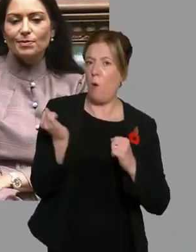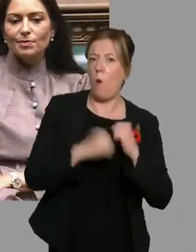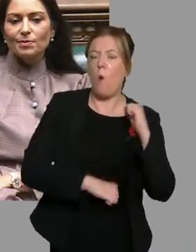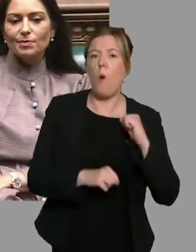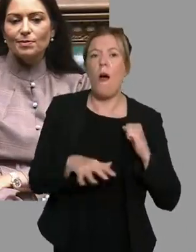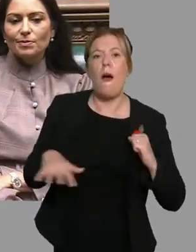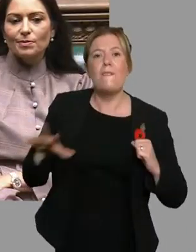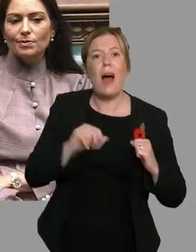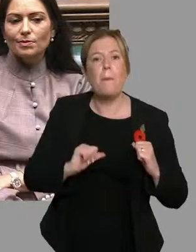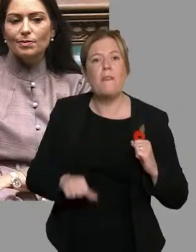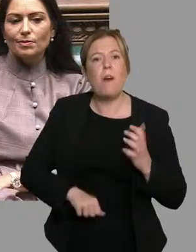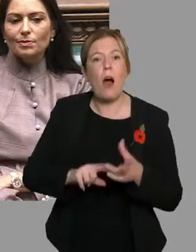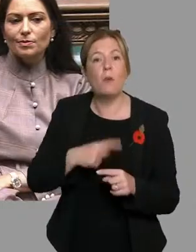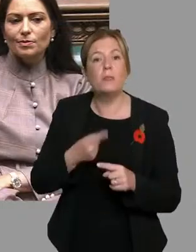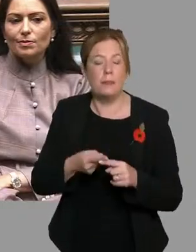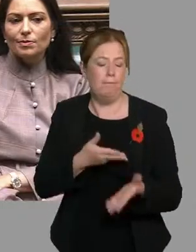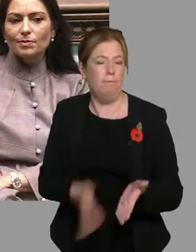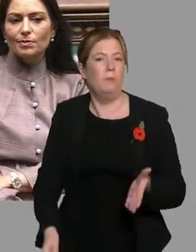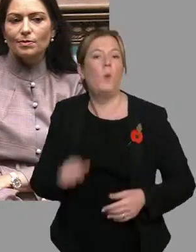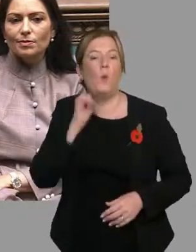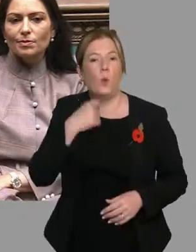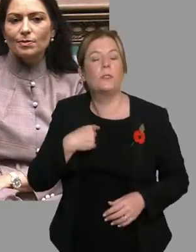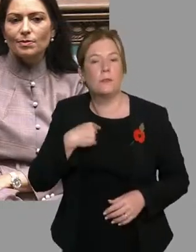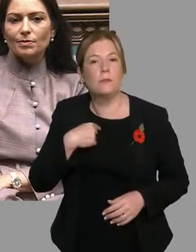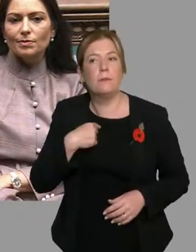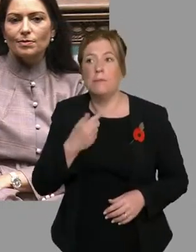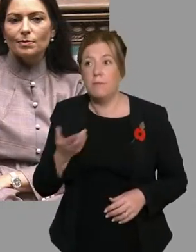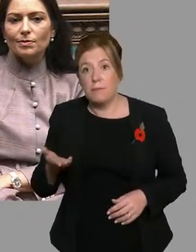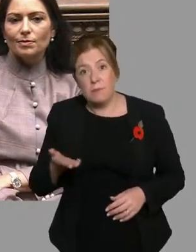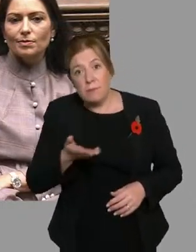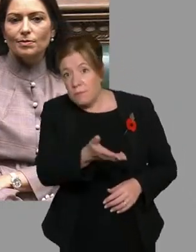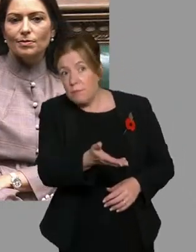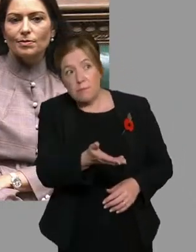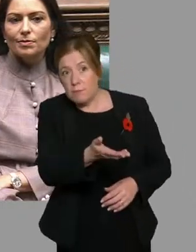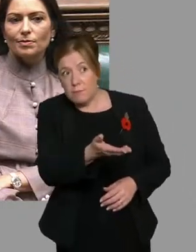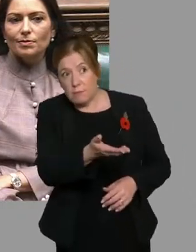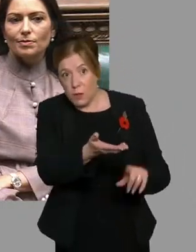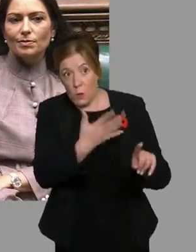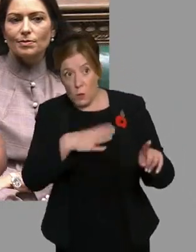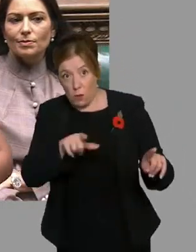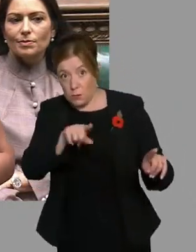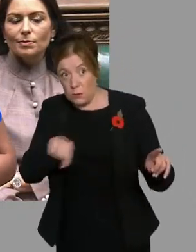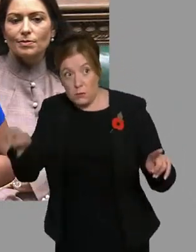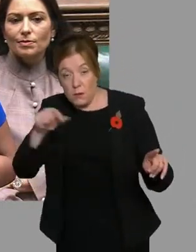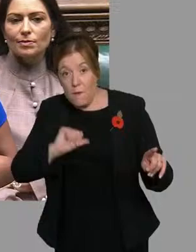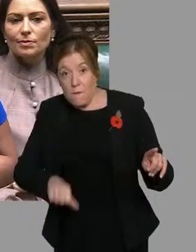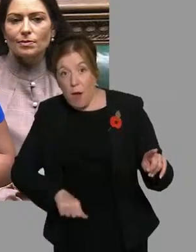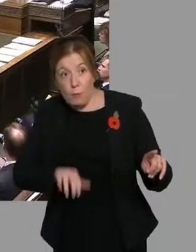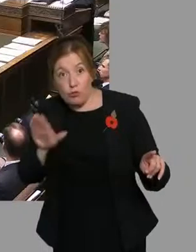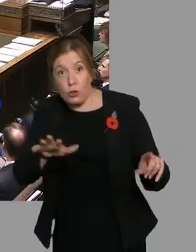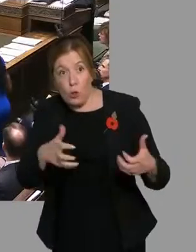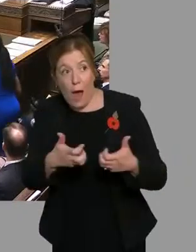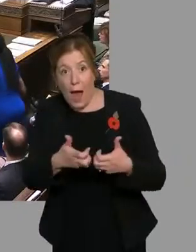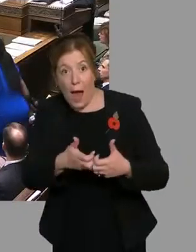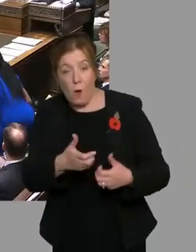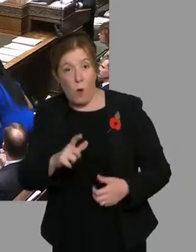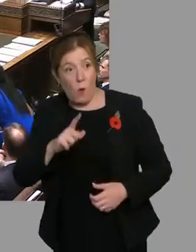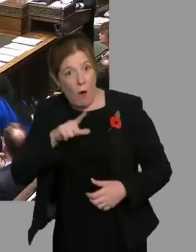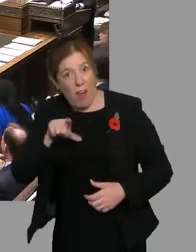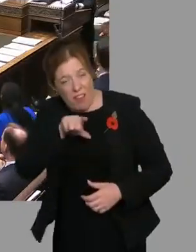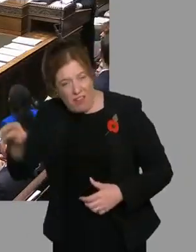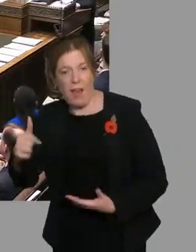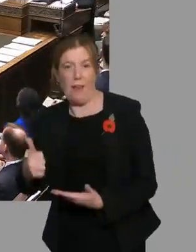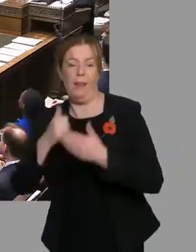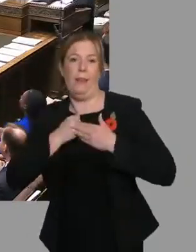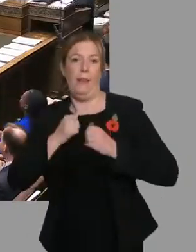What can he say now to reassure the farming community, who provide security for the whole nation? Prime